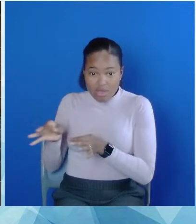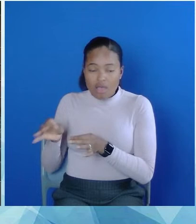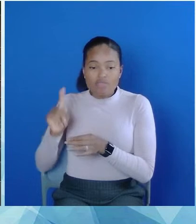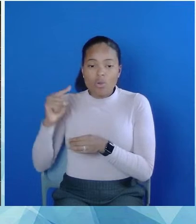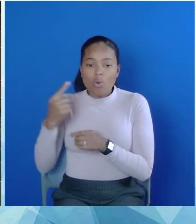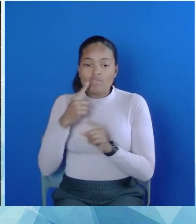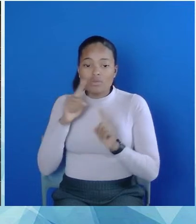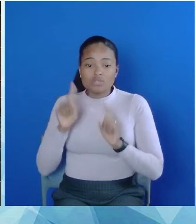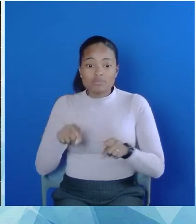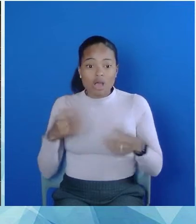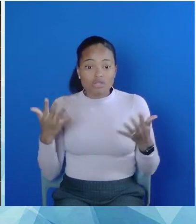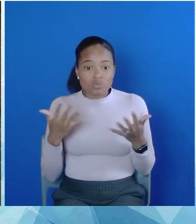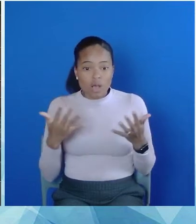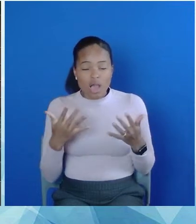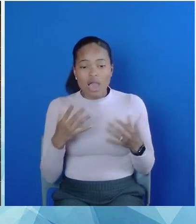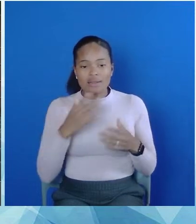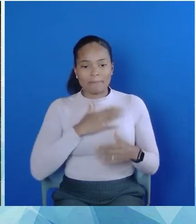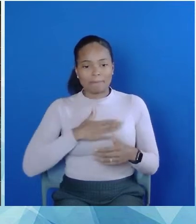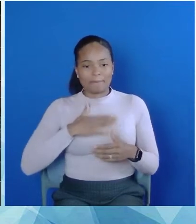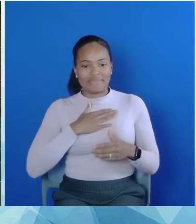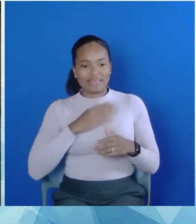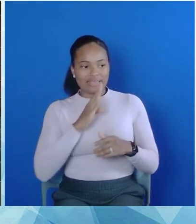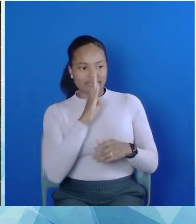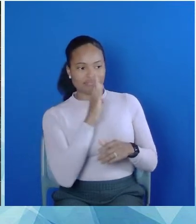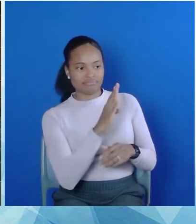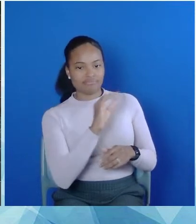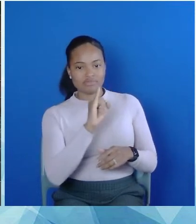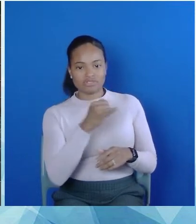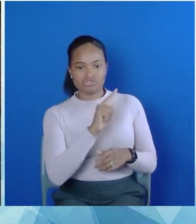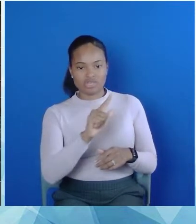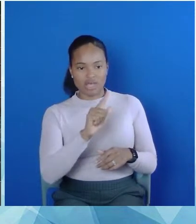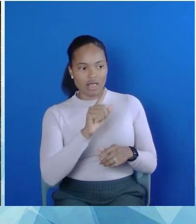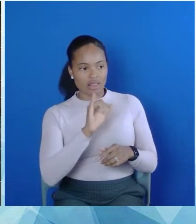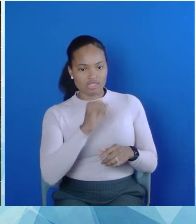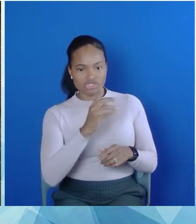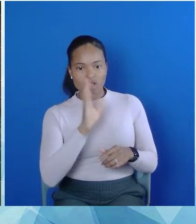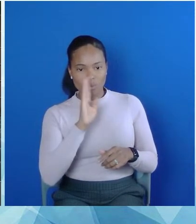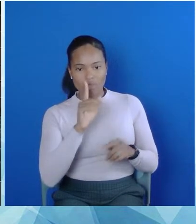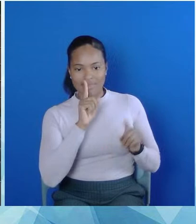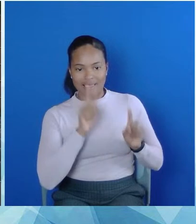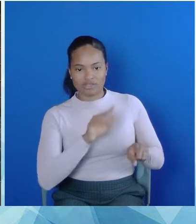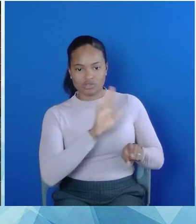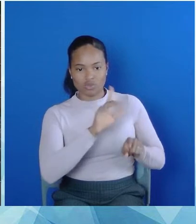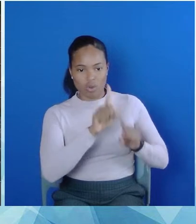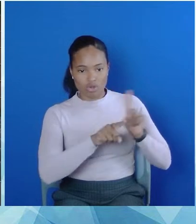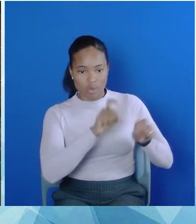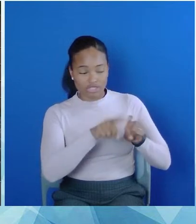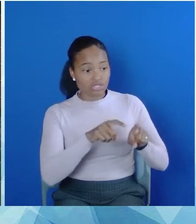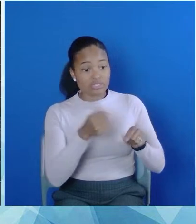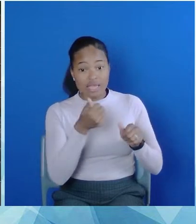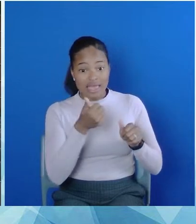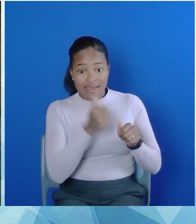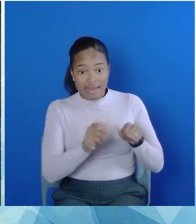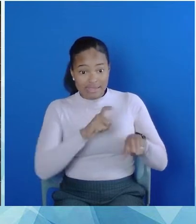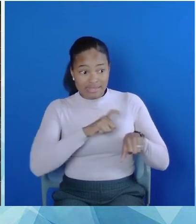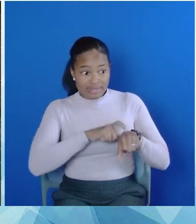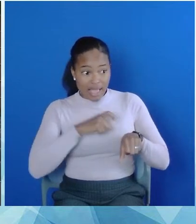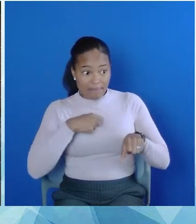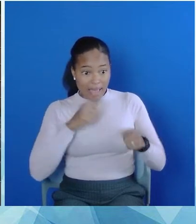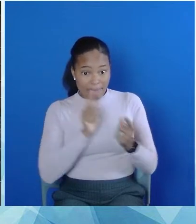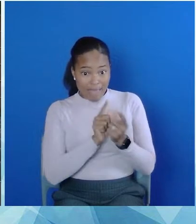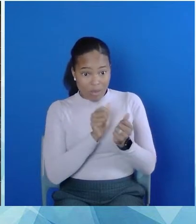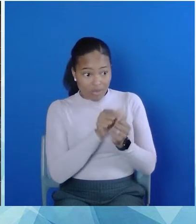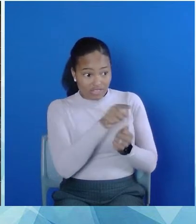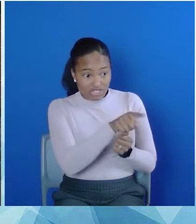would answer our questions, which then Jill, every time we had a meeting with her, said, no, this is all I can